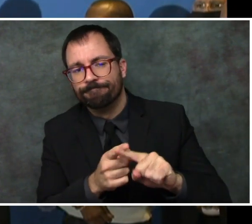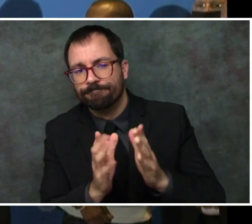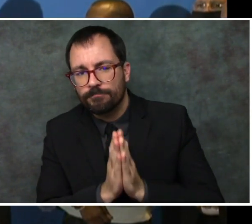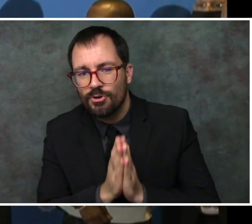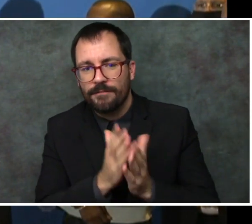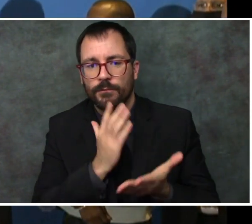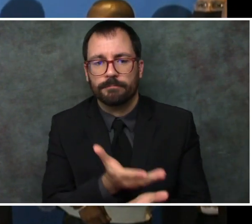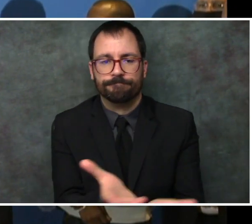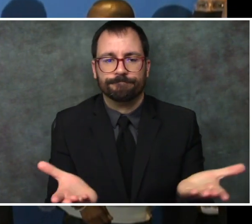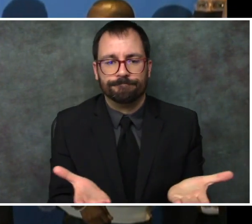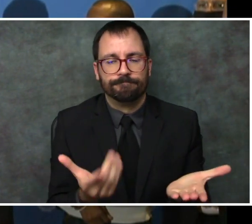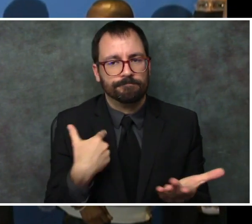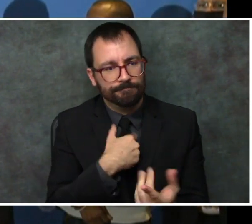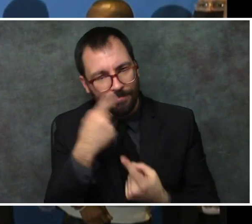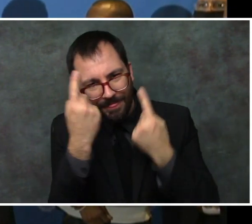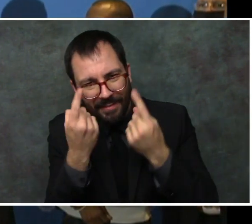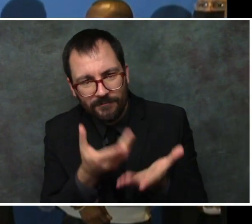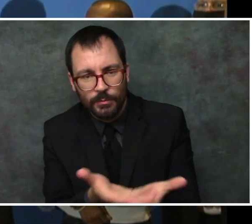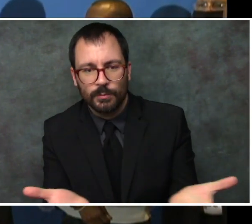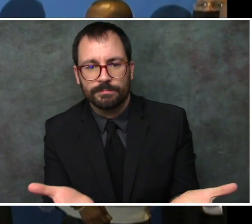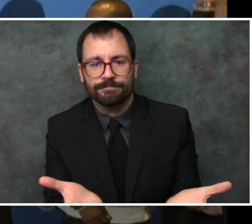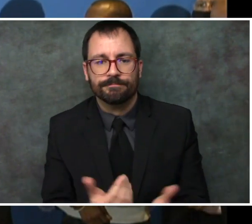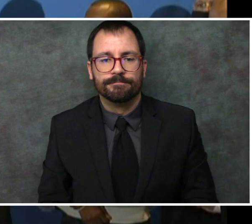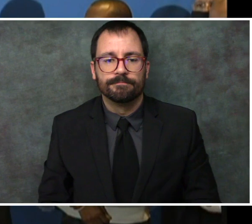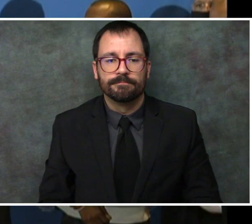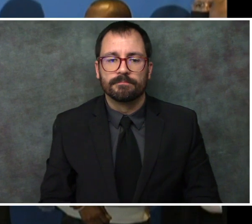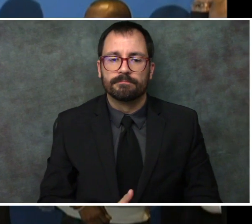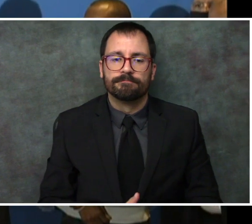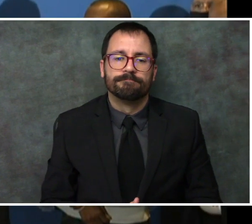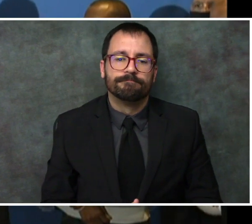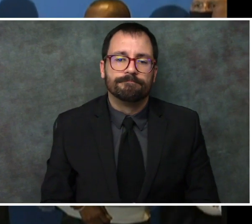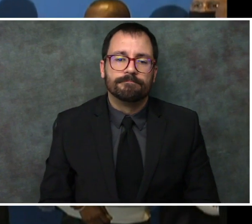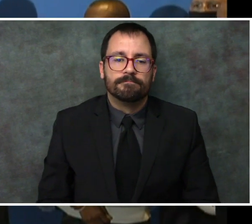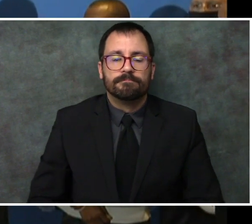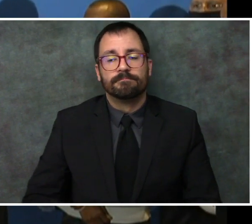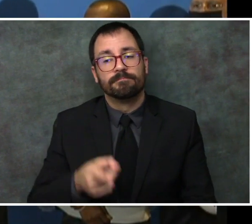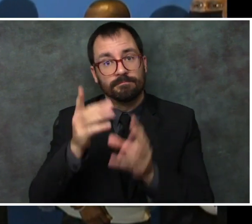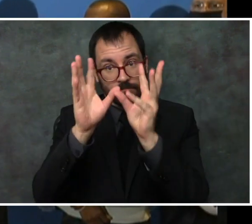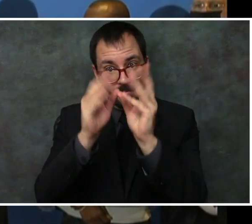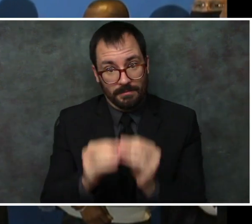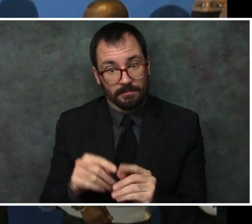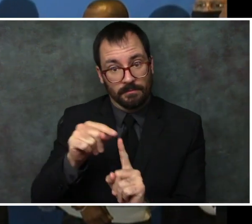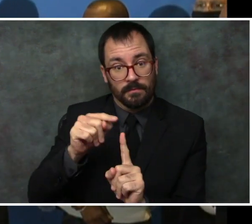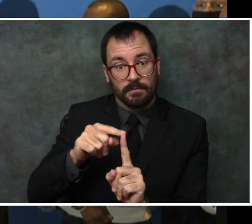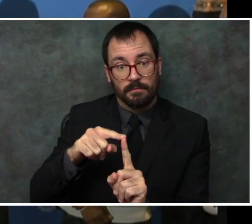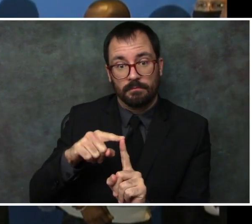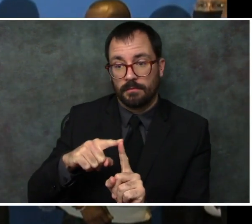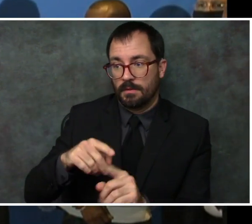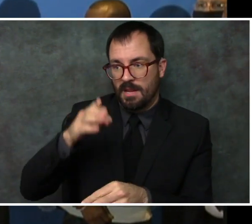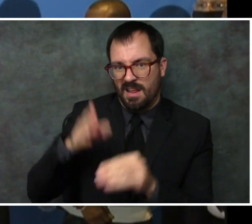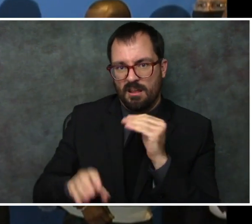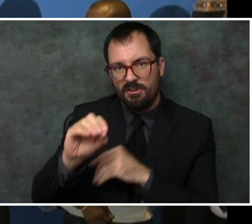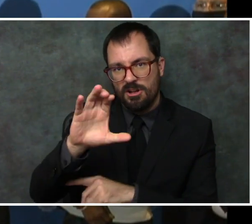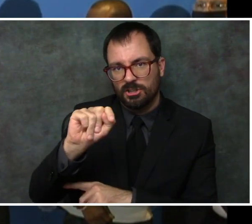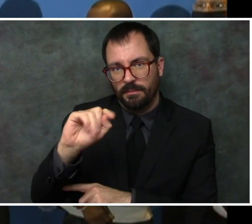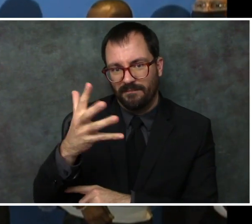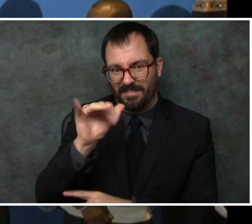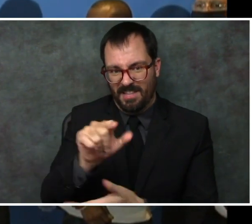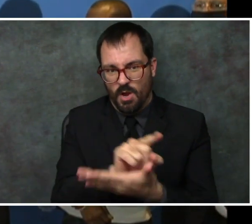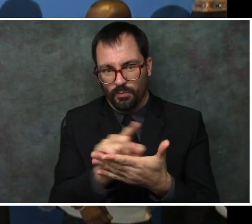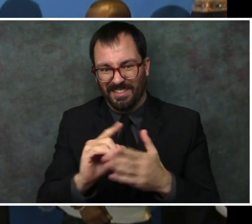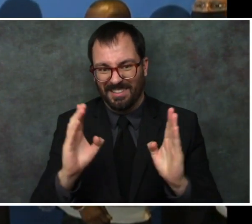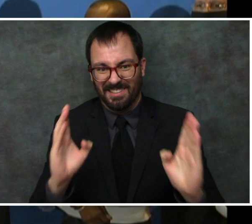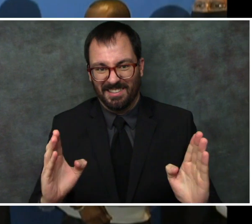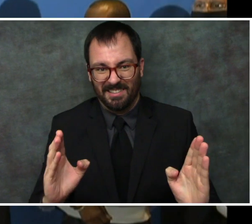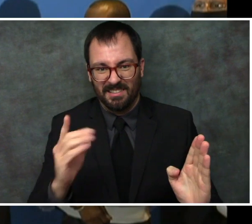here. The data for the week ending October 5th, we remained at the somewhat elevated rate of activity that we've